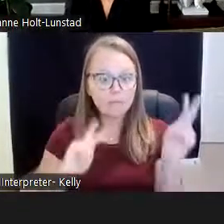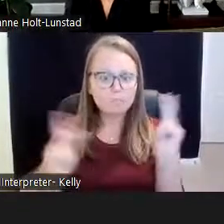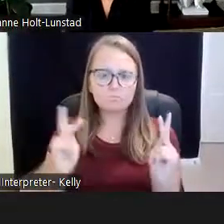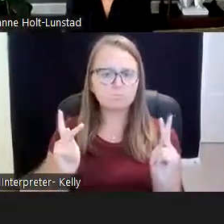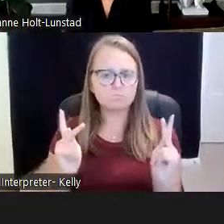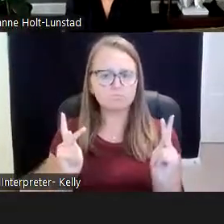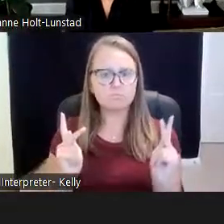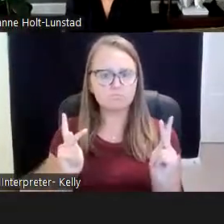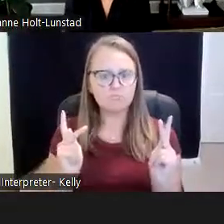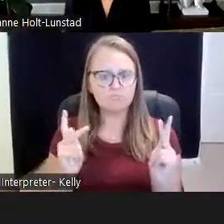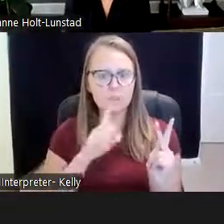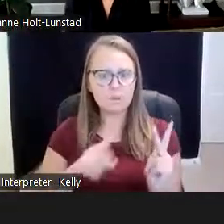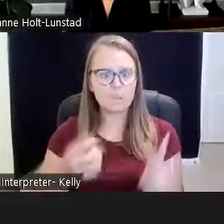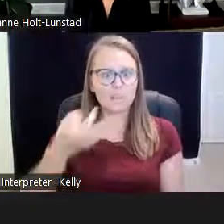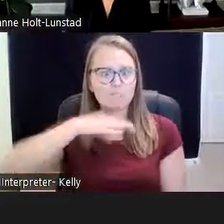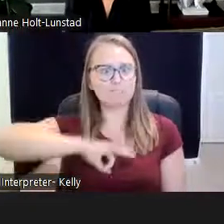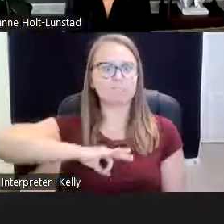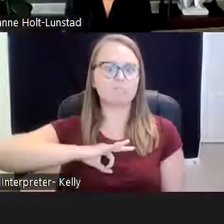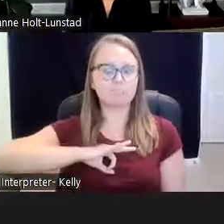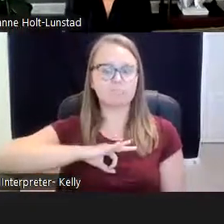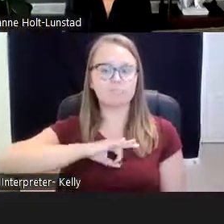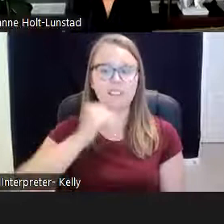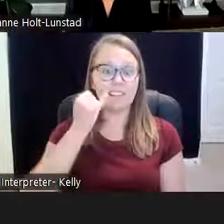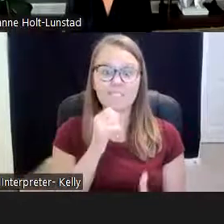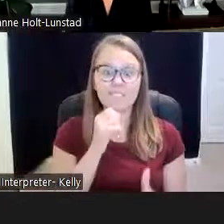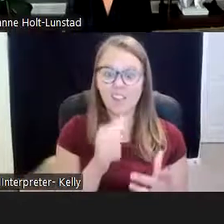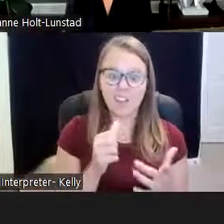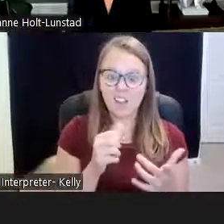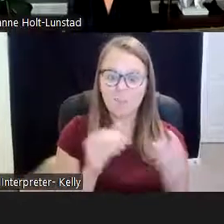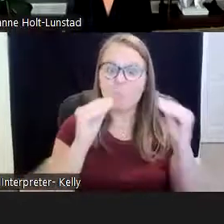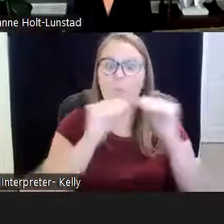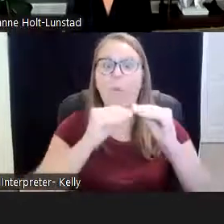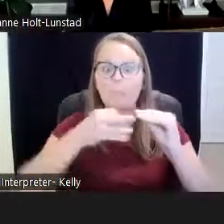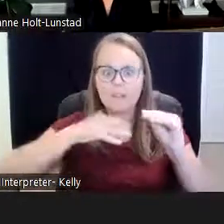as, if not more, beneficial than receiving support.